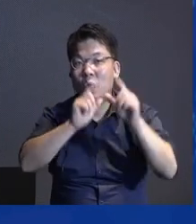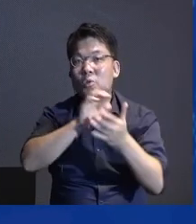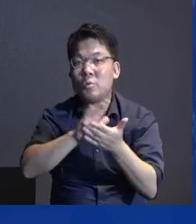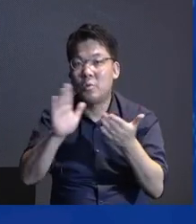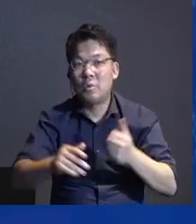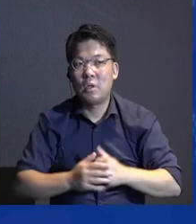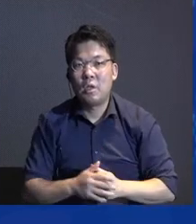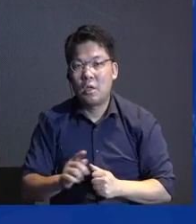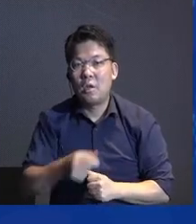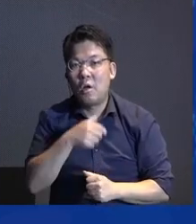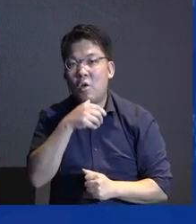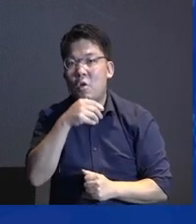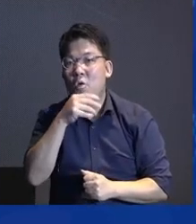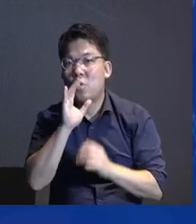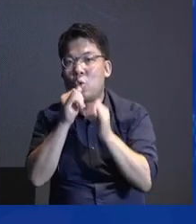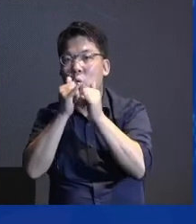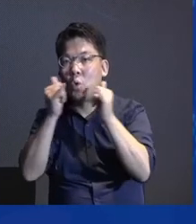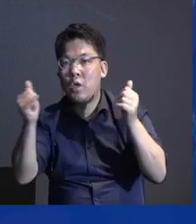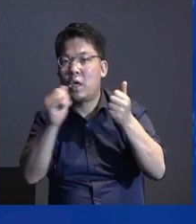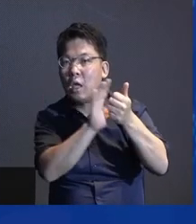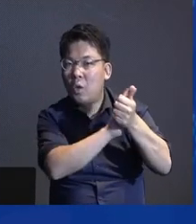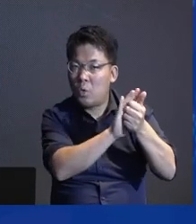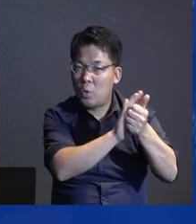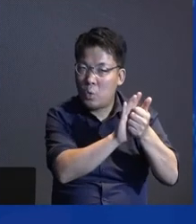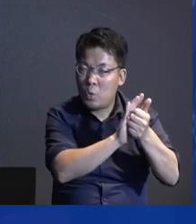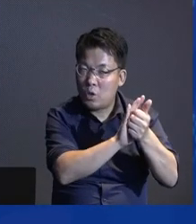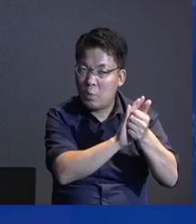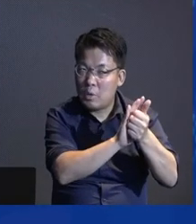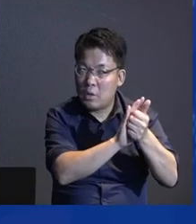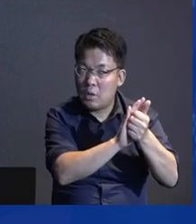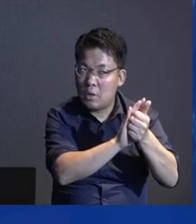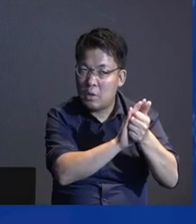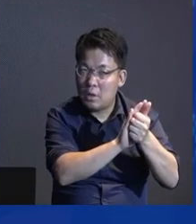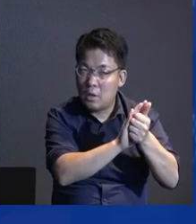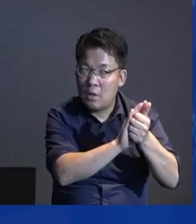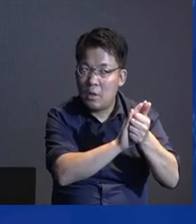us, like this. He's our staff too.